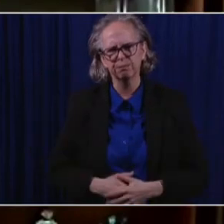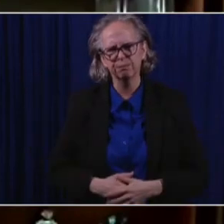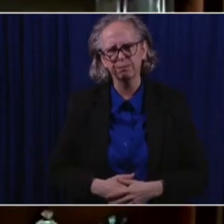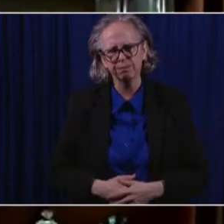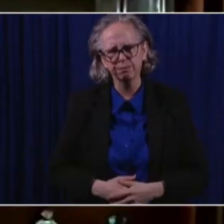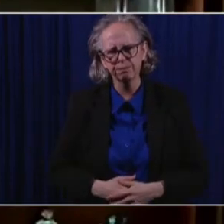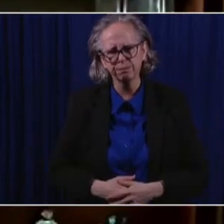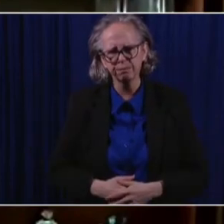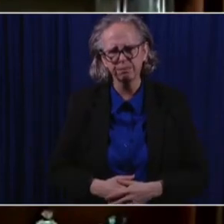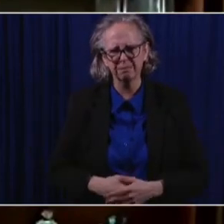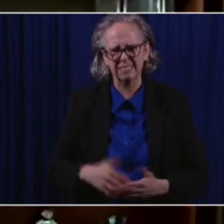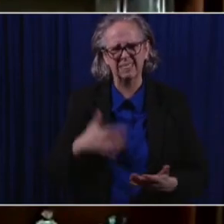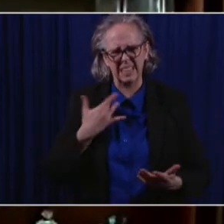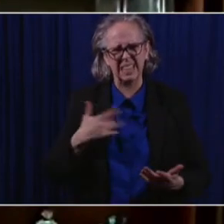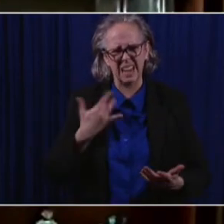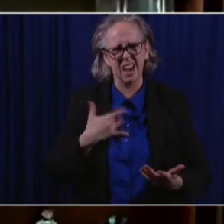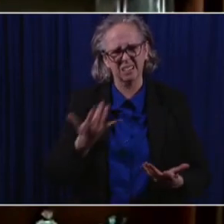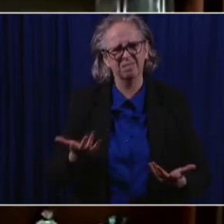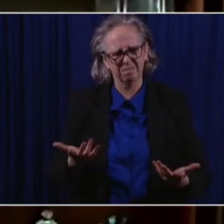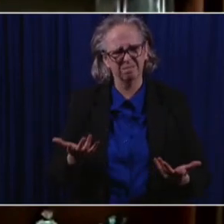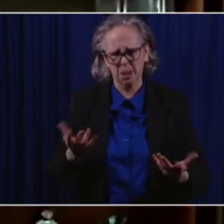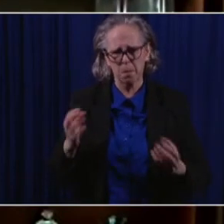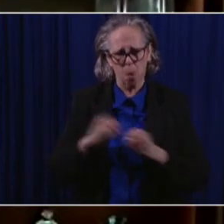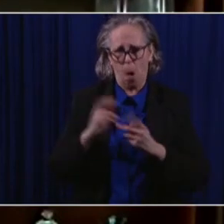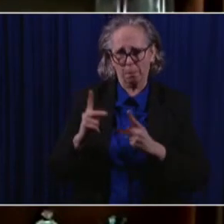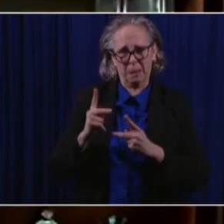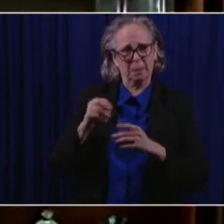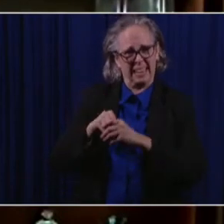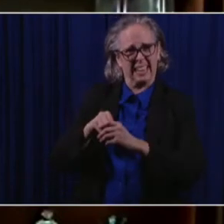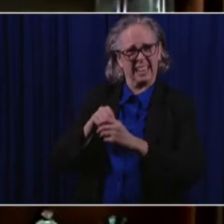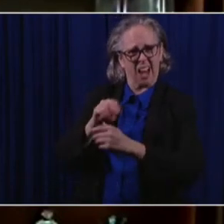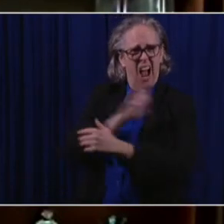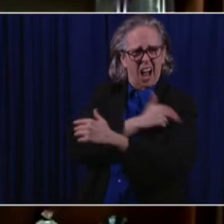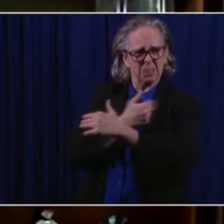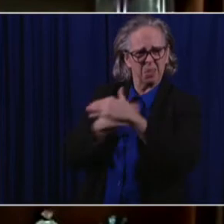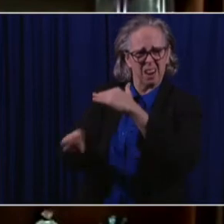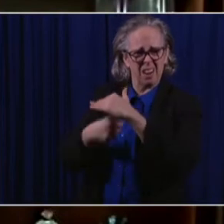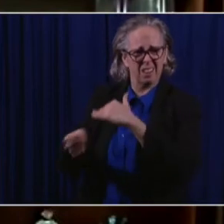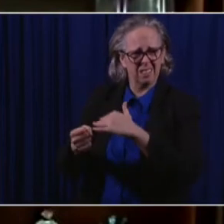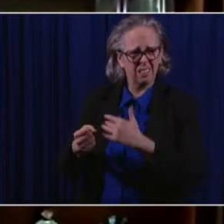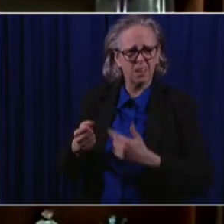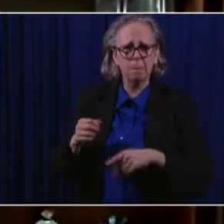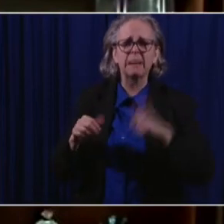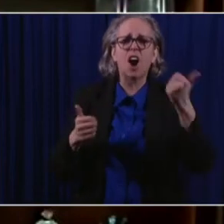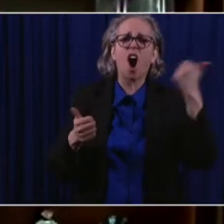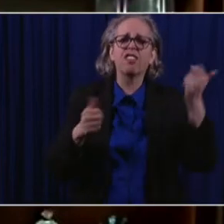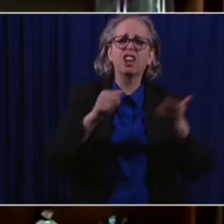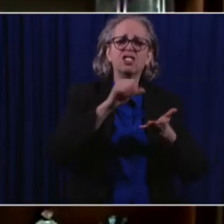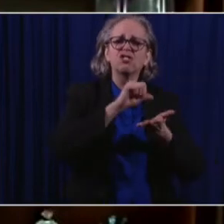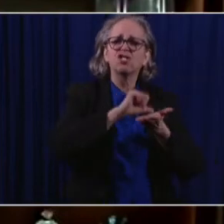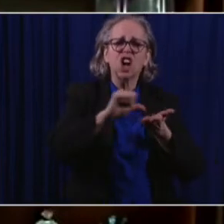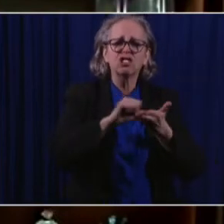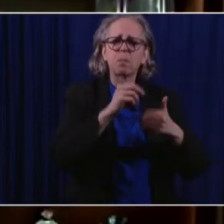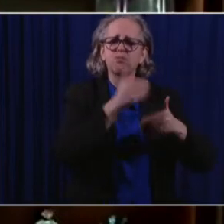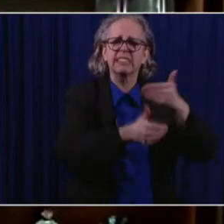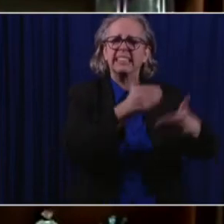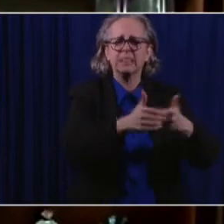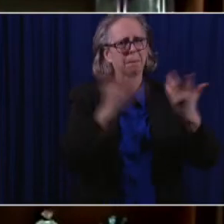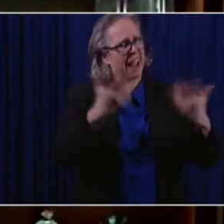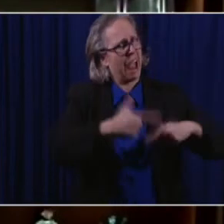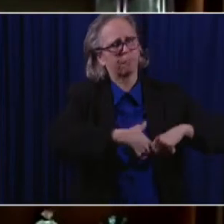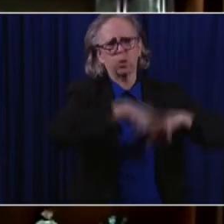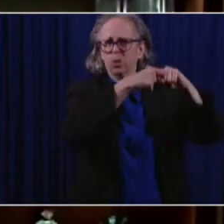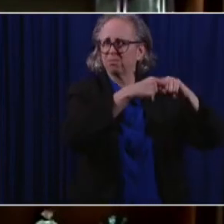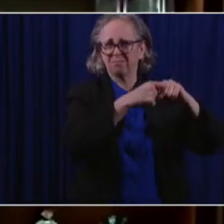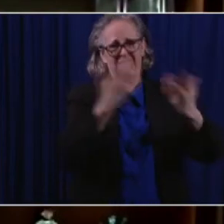fact, displace some of our non-COVID care, something that we learned in the spring that actually can have, in and of itself, adverse effects.